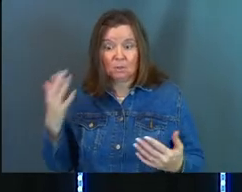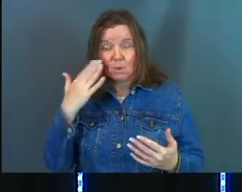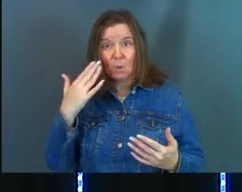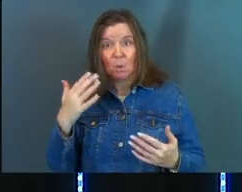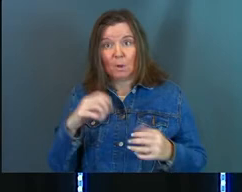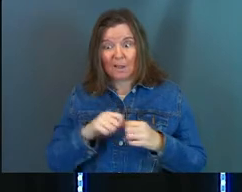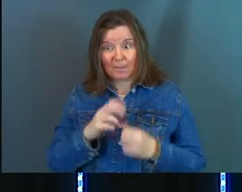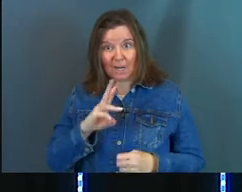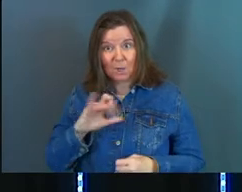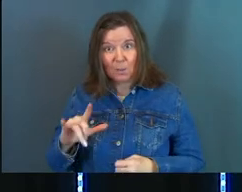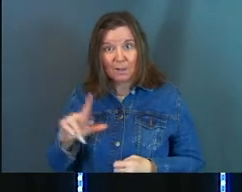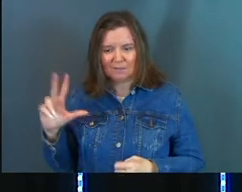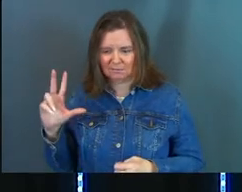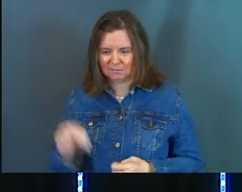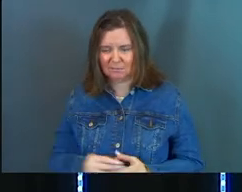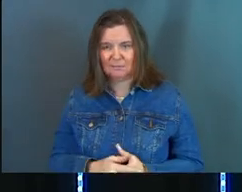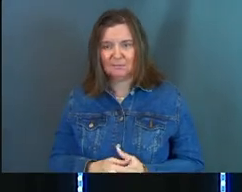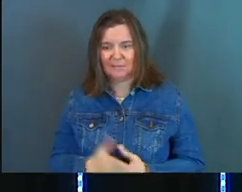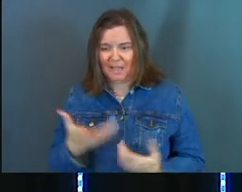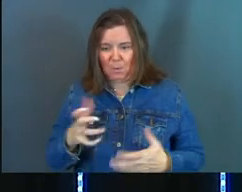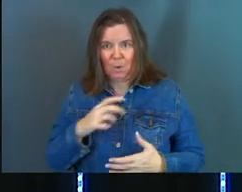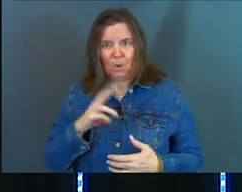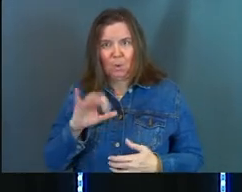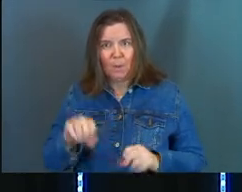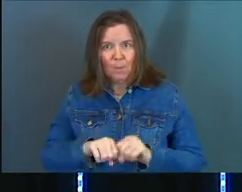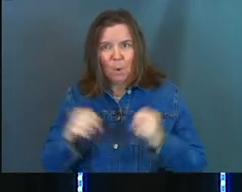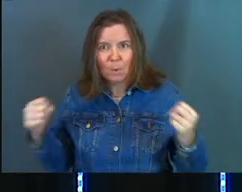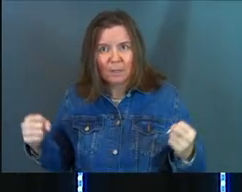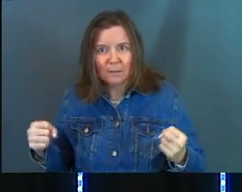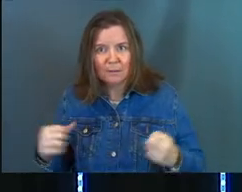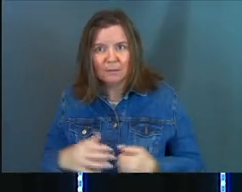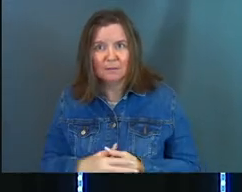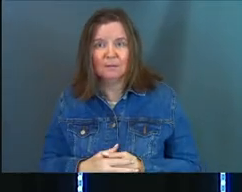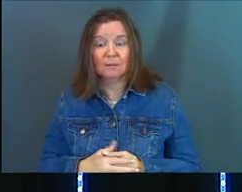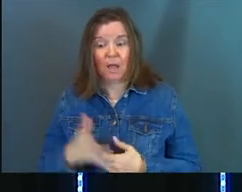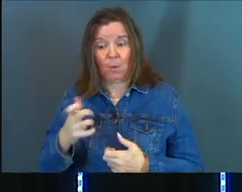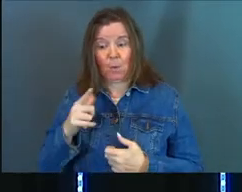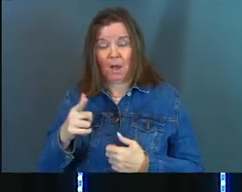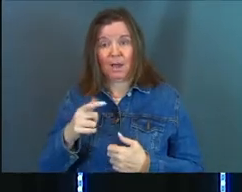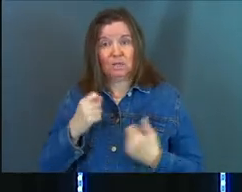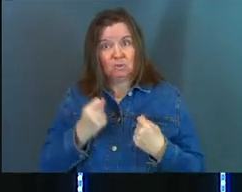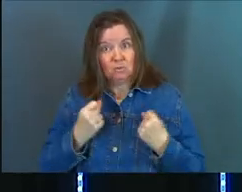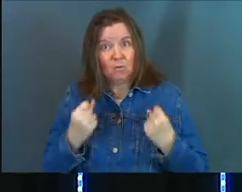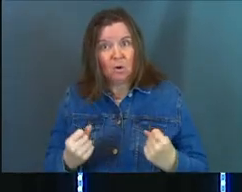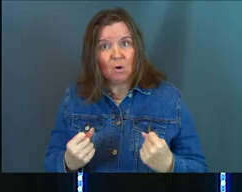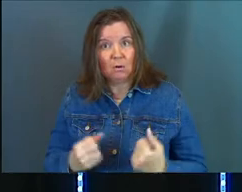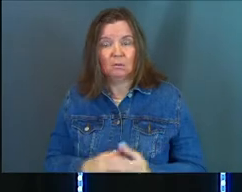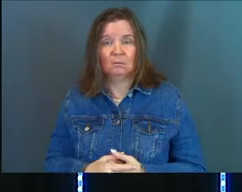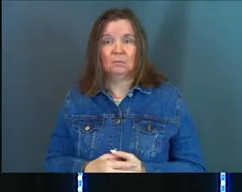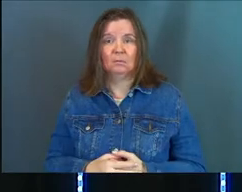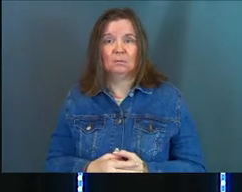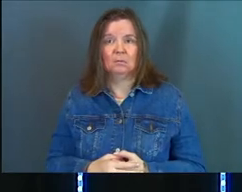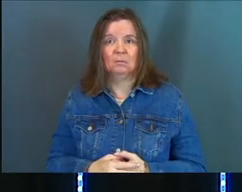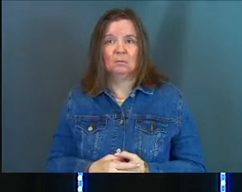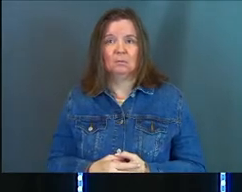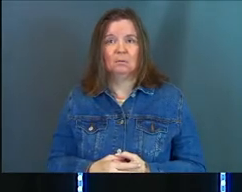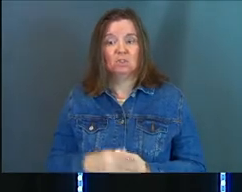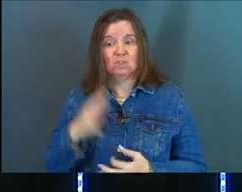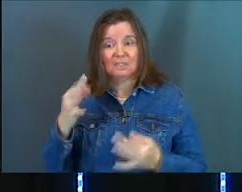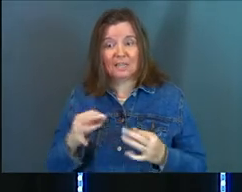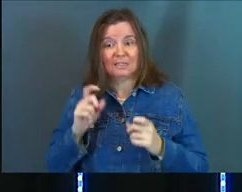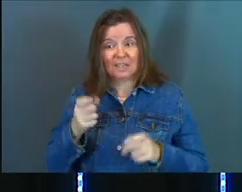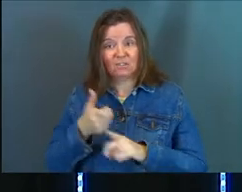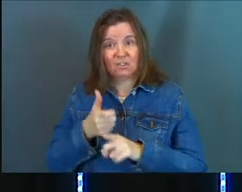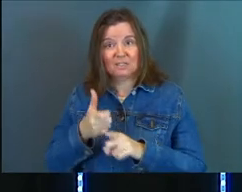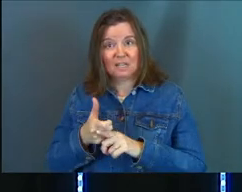You want to break her will? I don't want her will broken. I want it strong. She decides